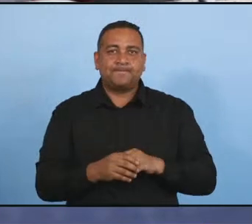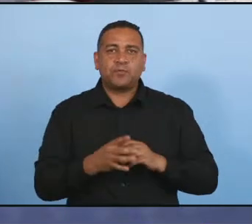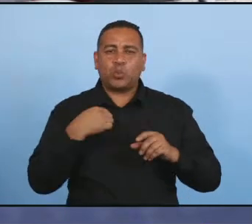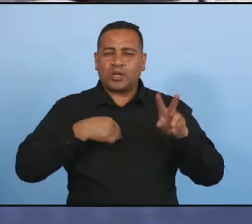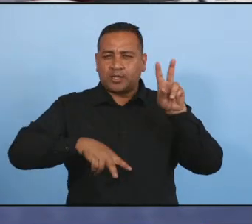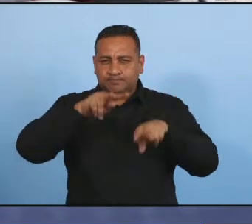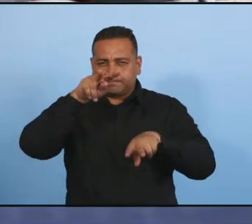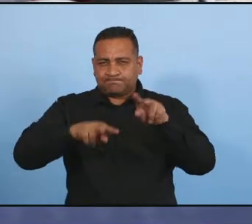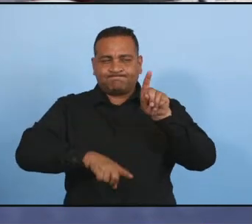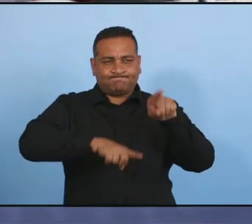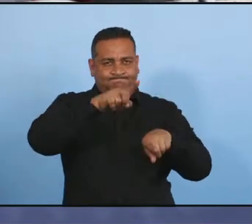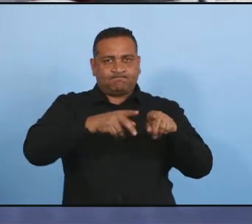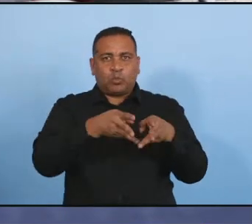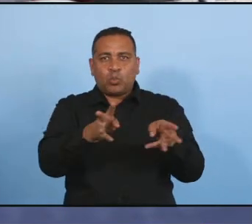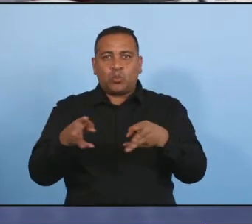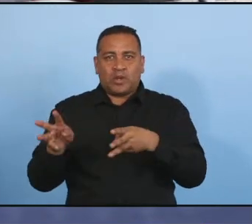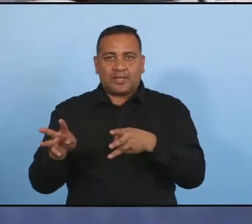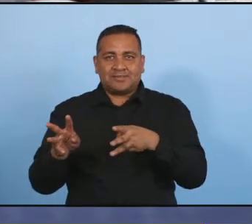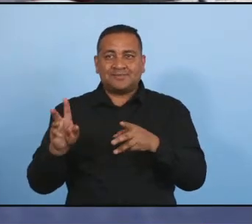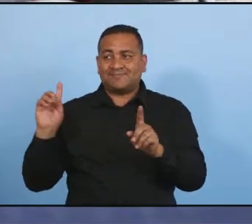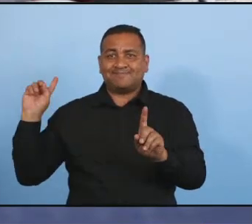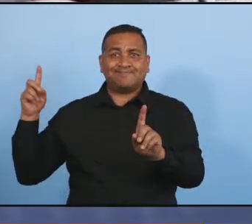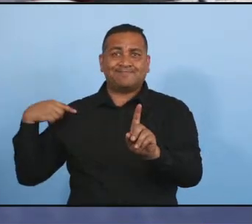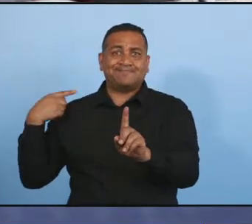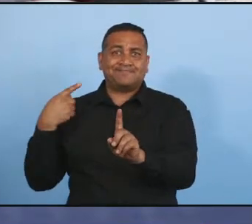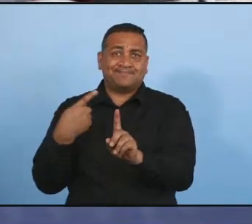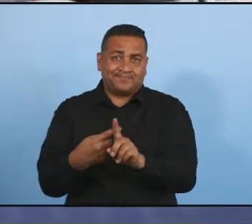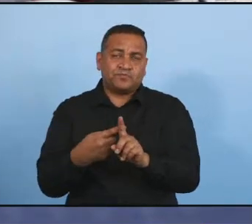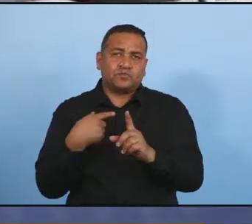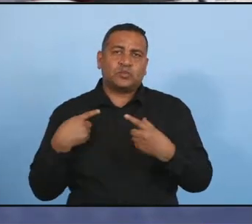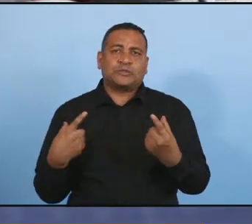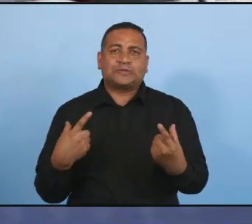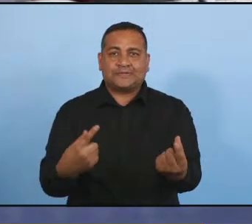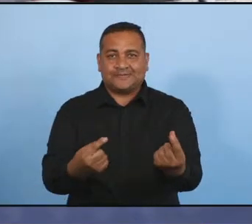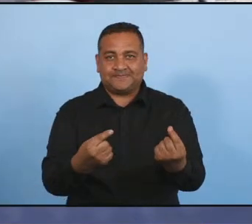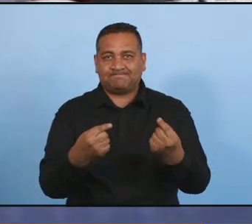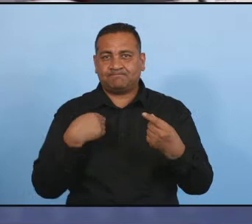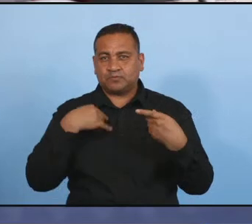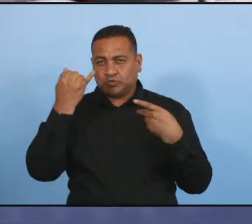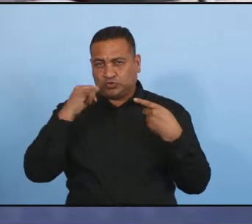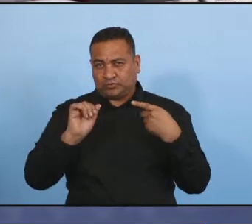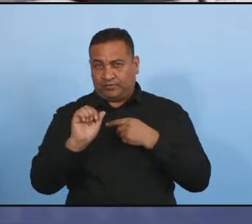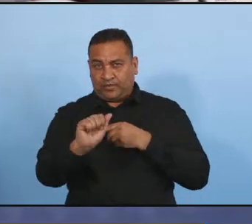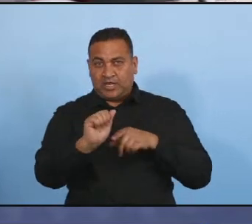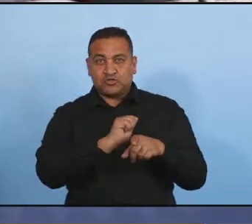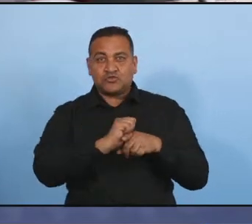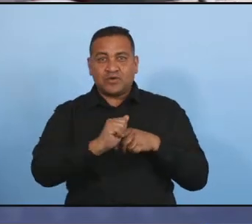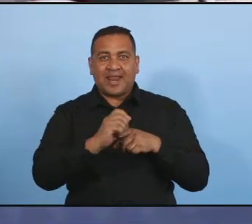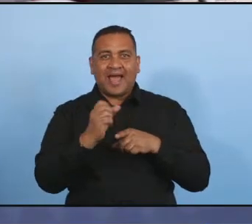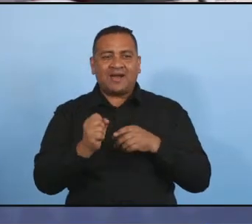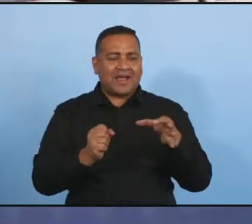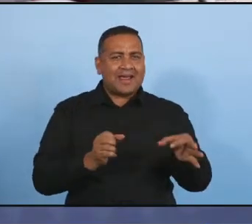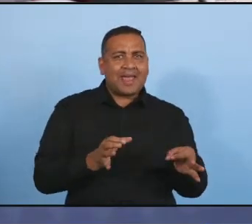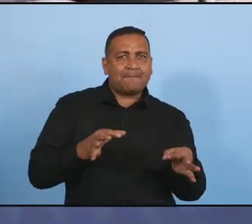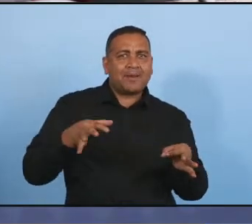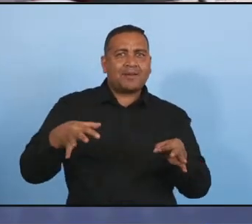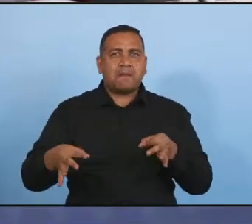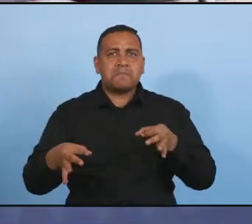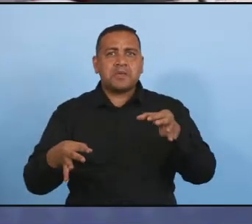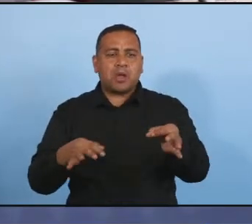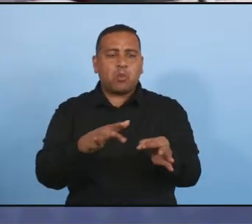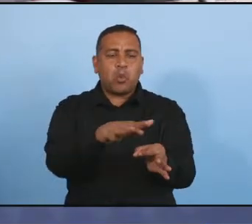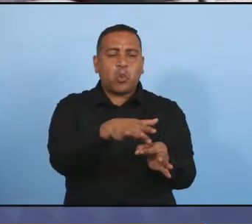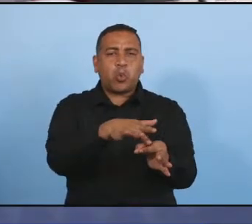what they've completed, as well as to determine the gaps in their training. And then we will fill those gaps by means of